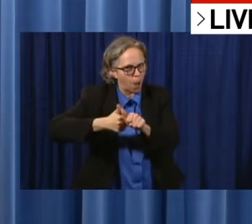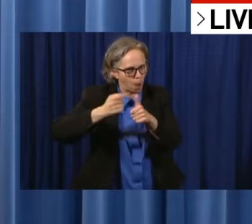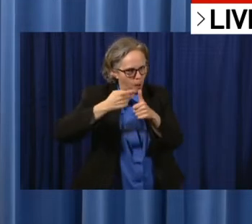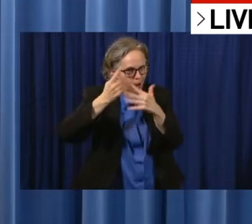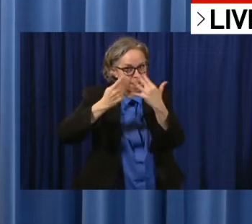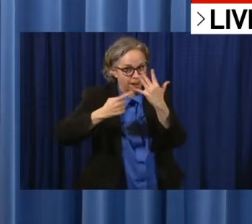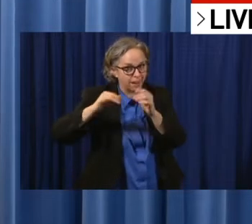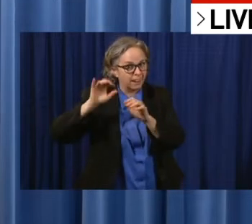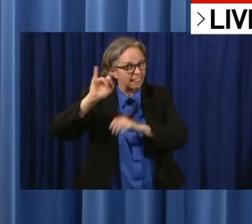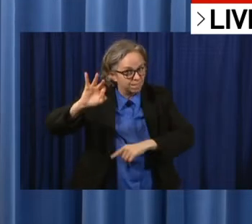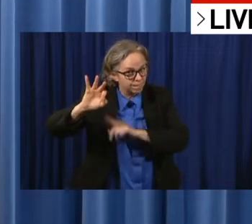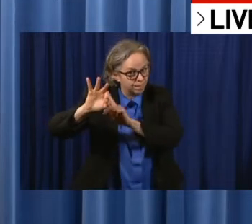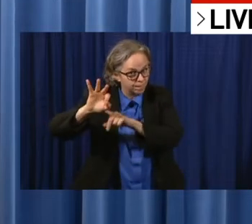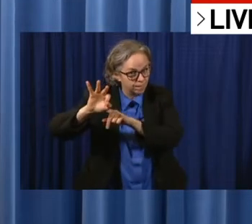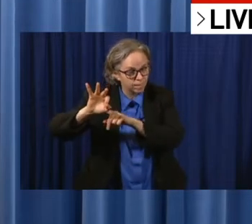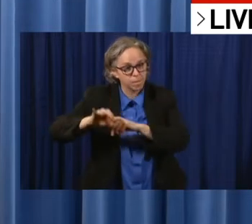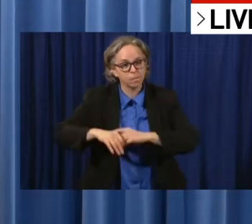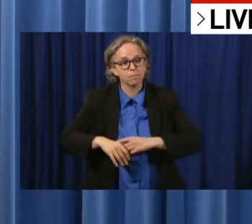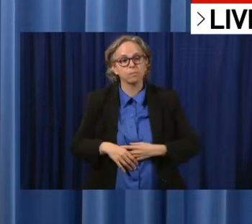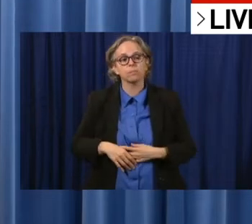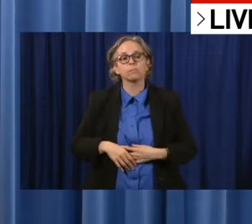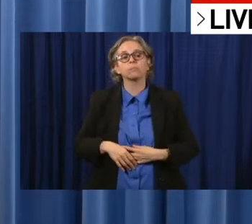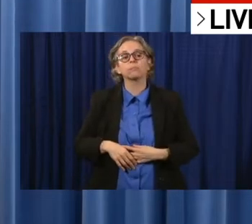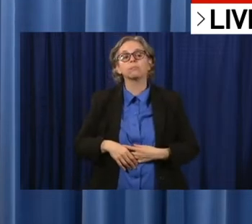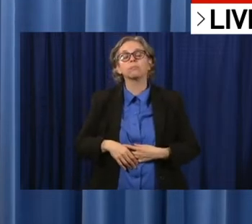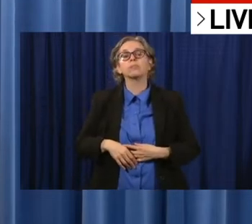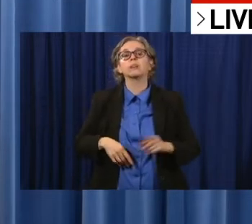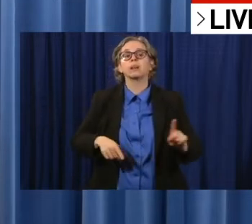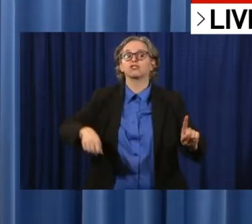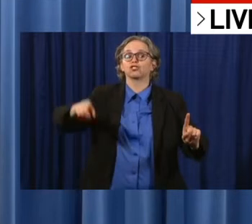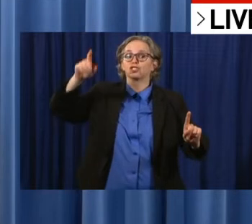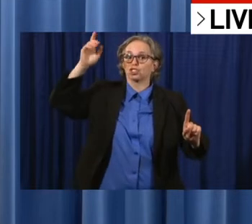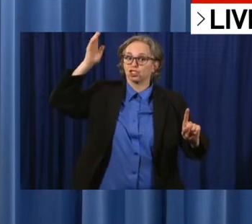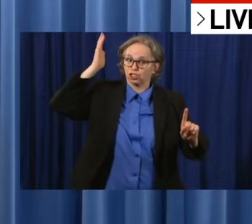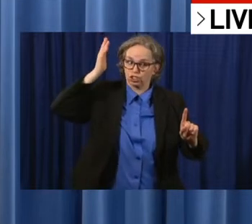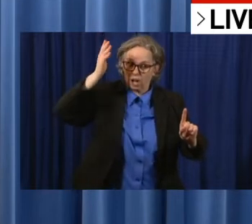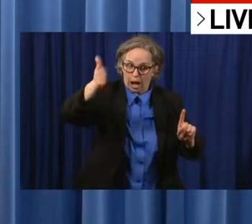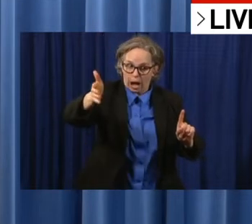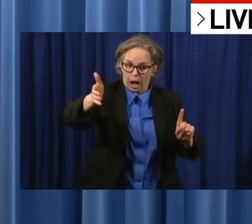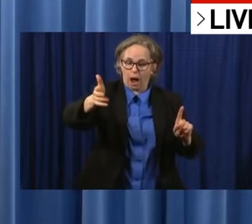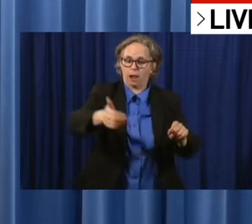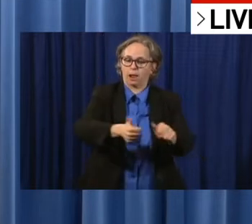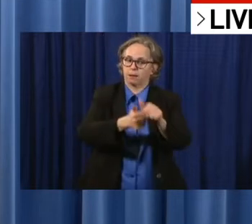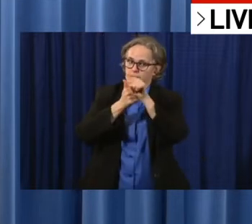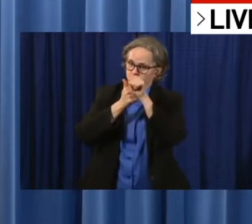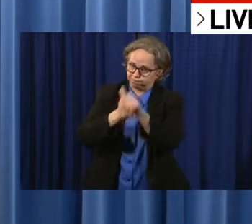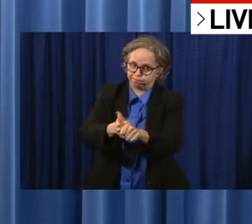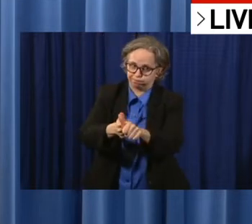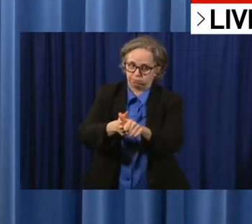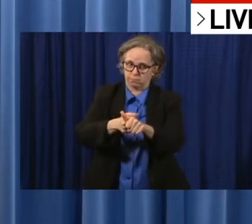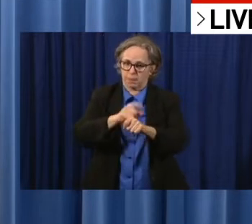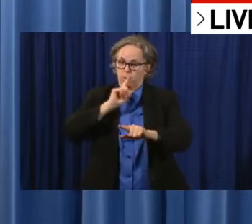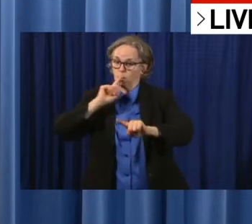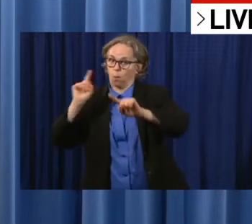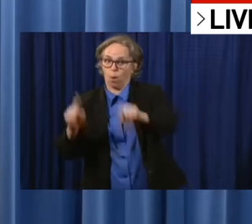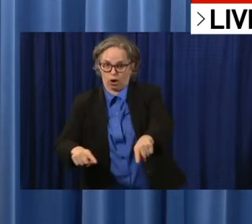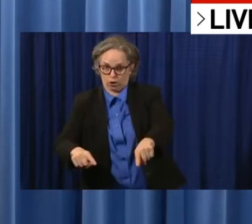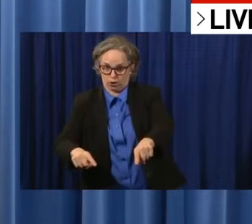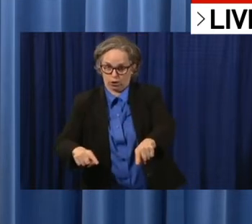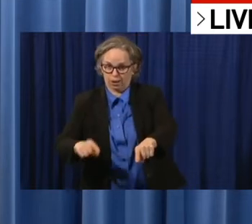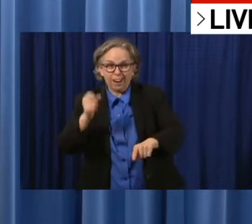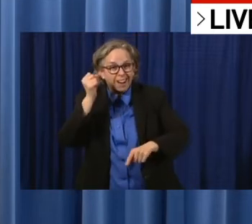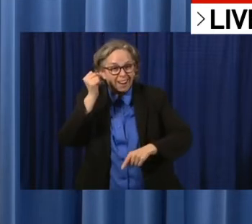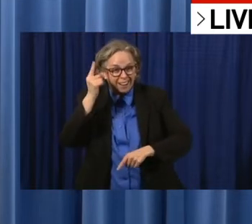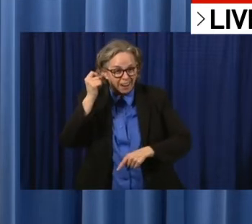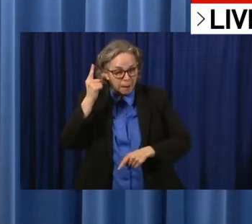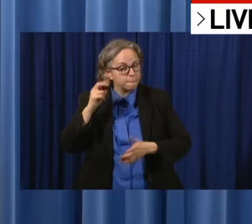shall continue to comply with the social distancing requirements as defined in this order, including by